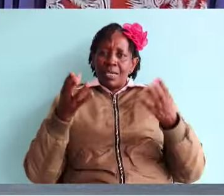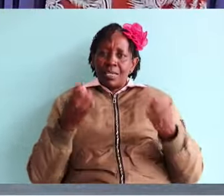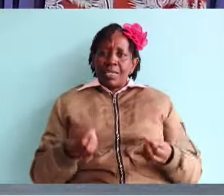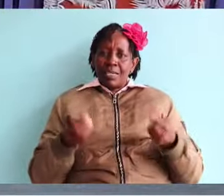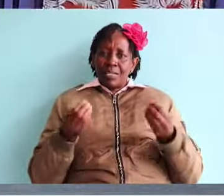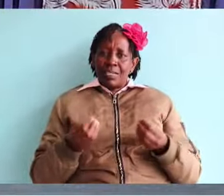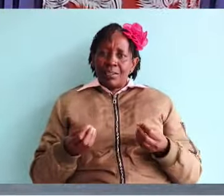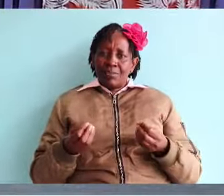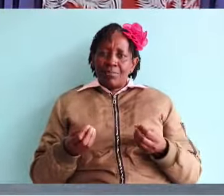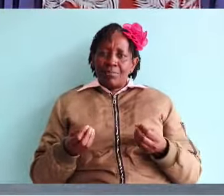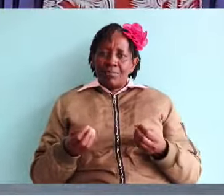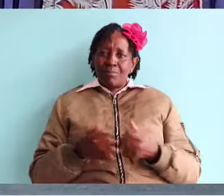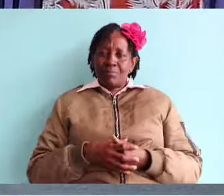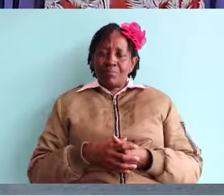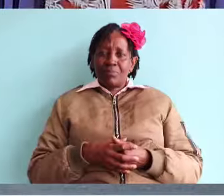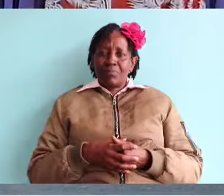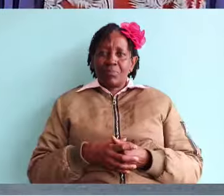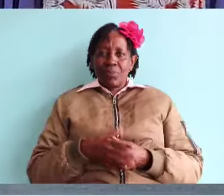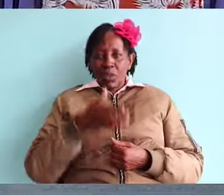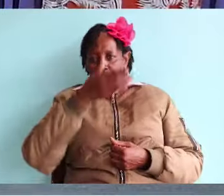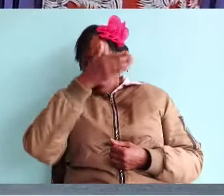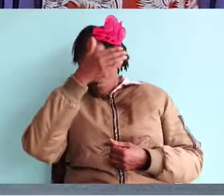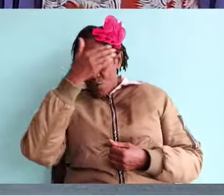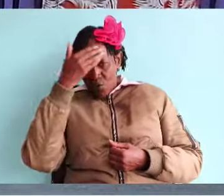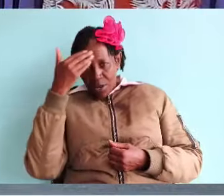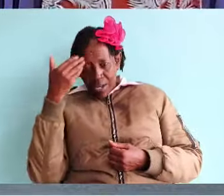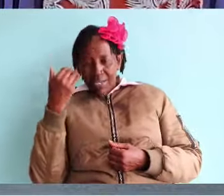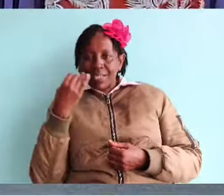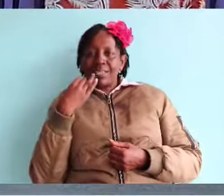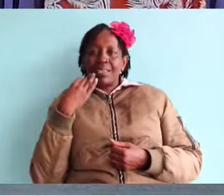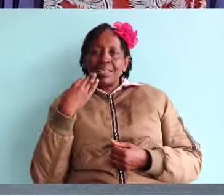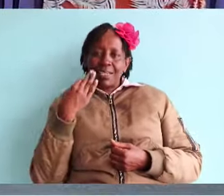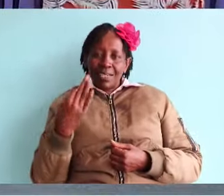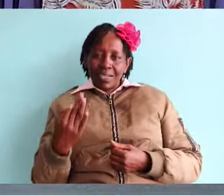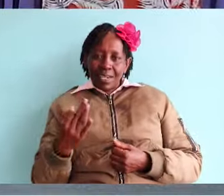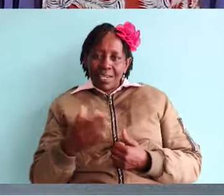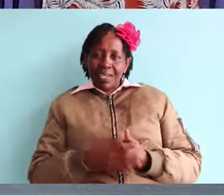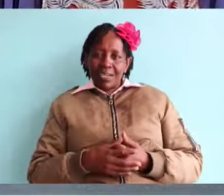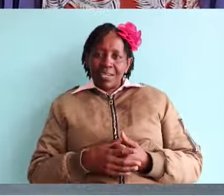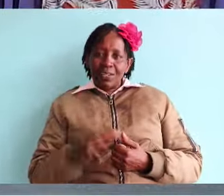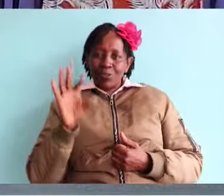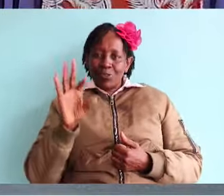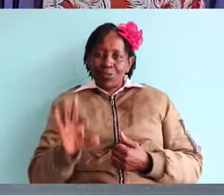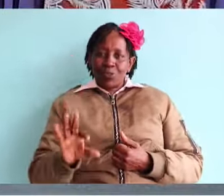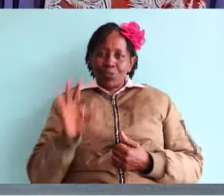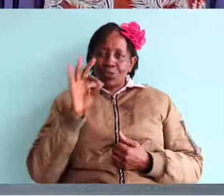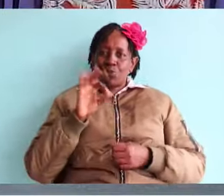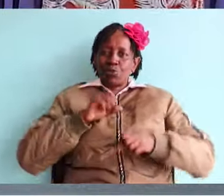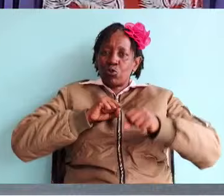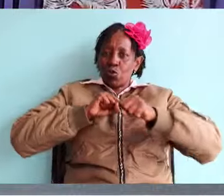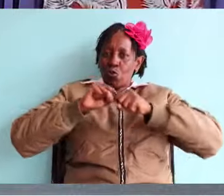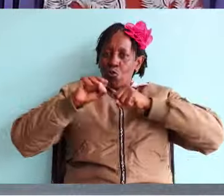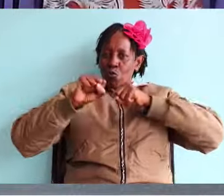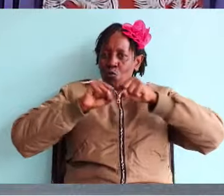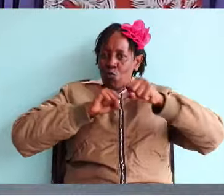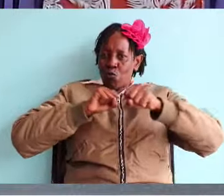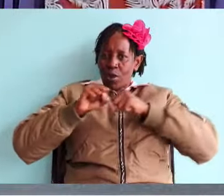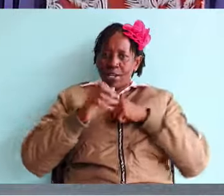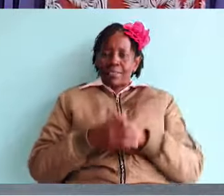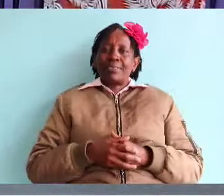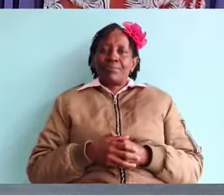and forget the 300 who you chose to fight this fight, that it was all about